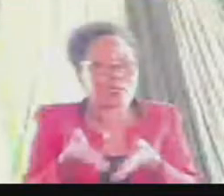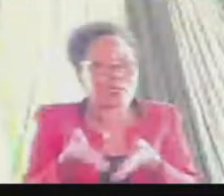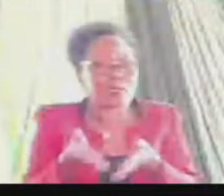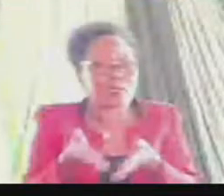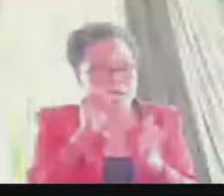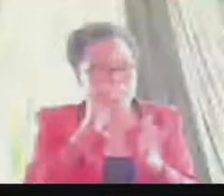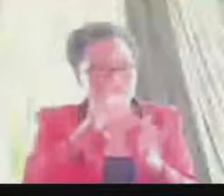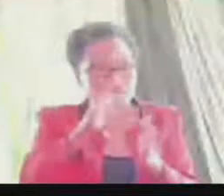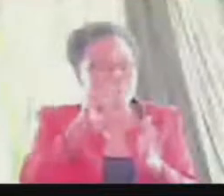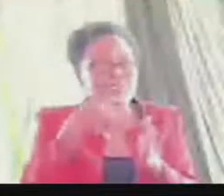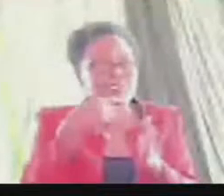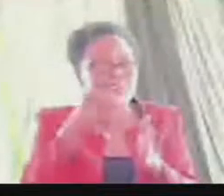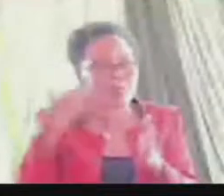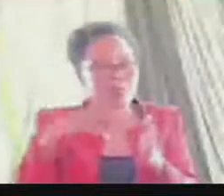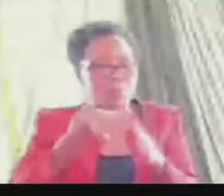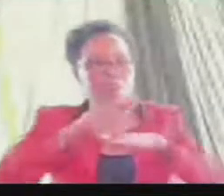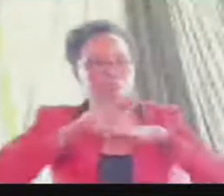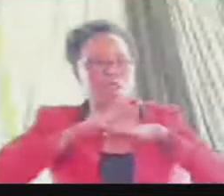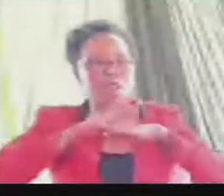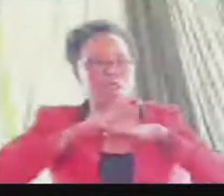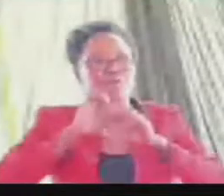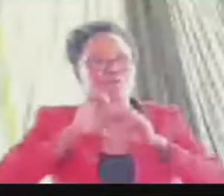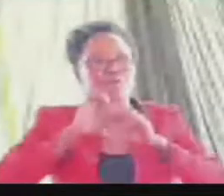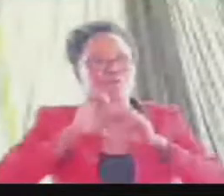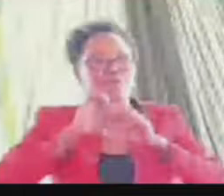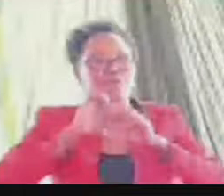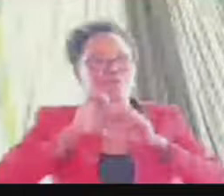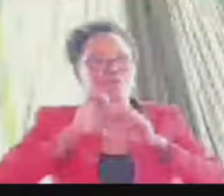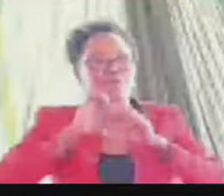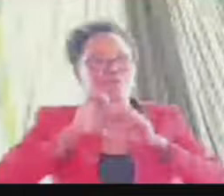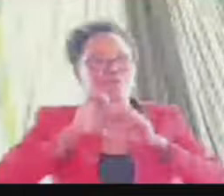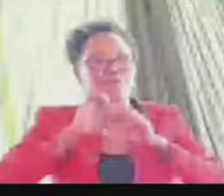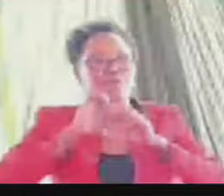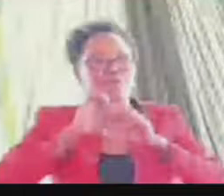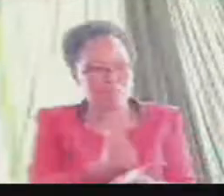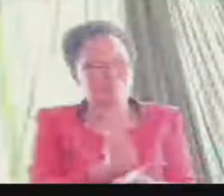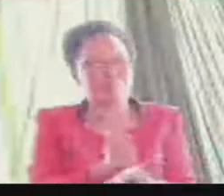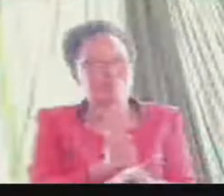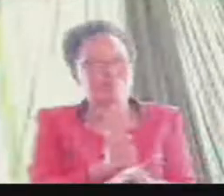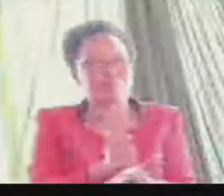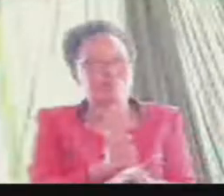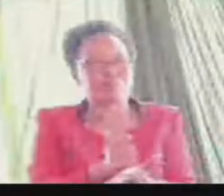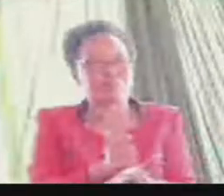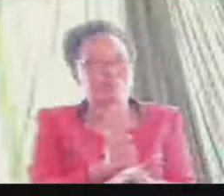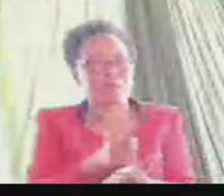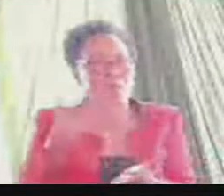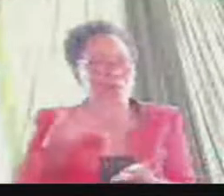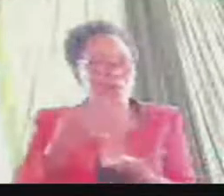to invest in this so that we can have